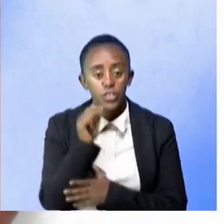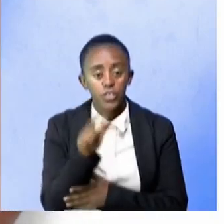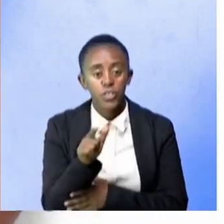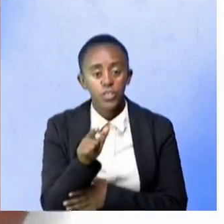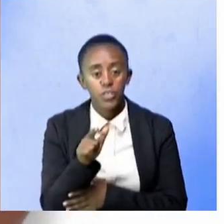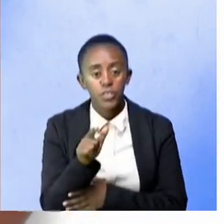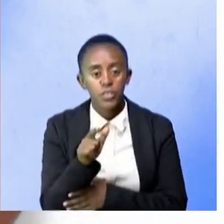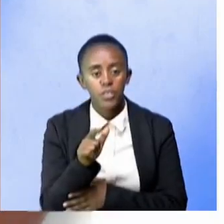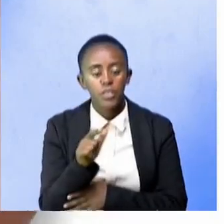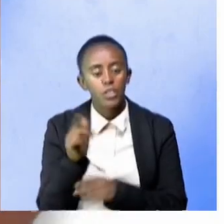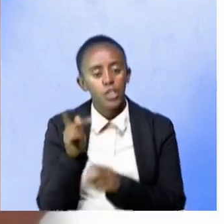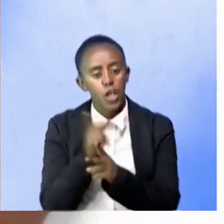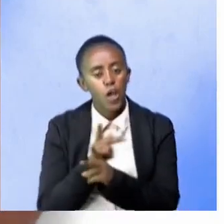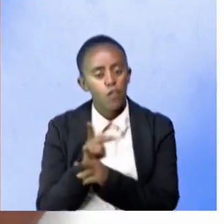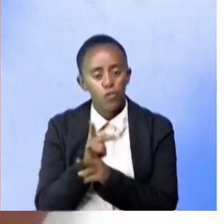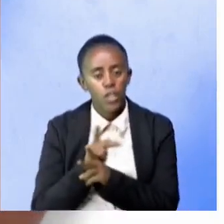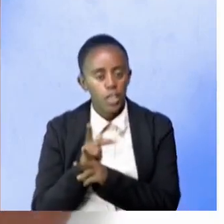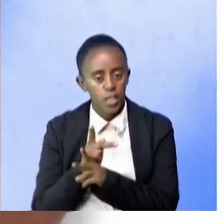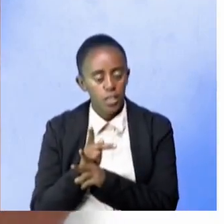She carefully